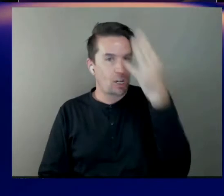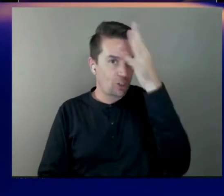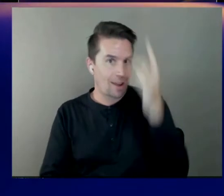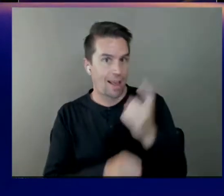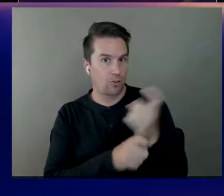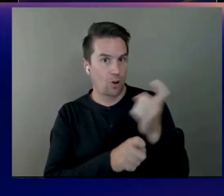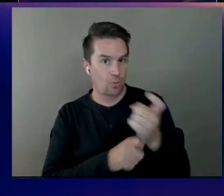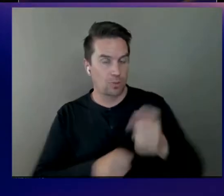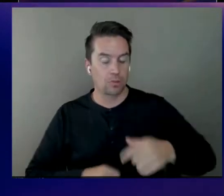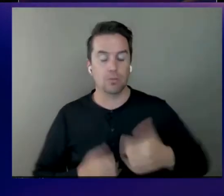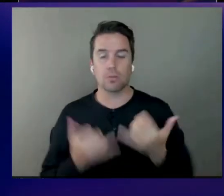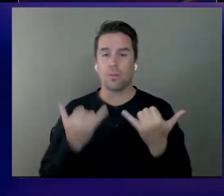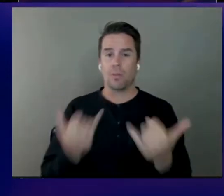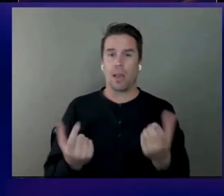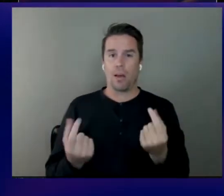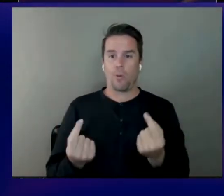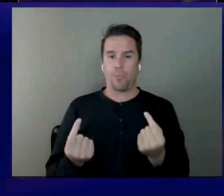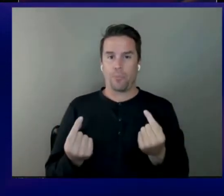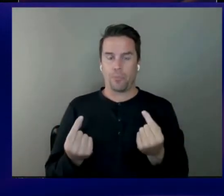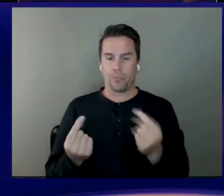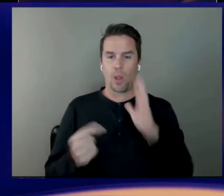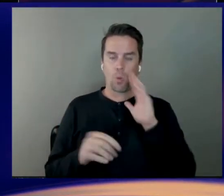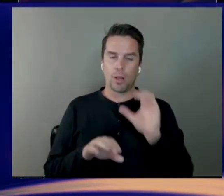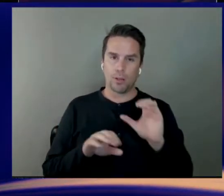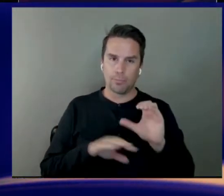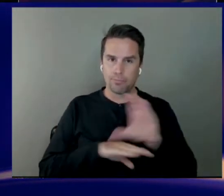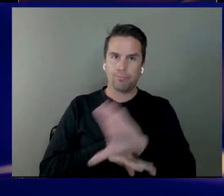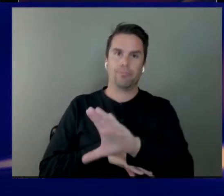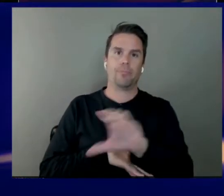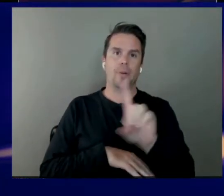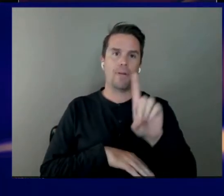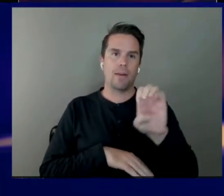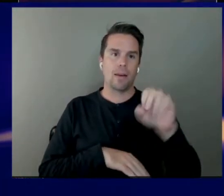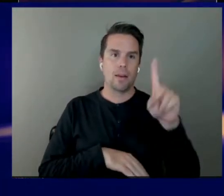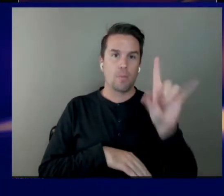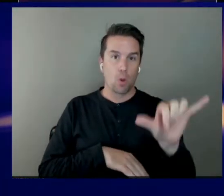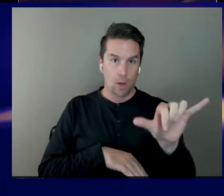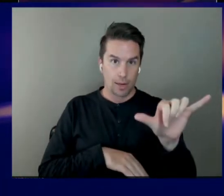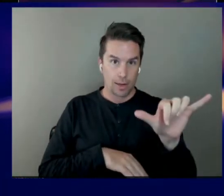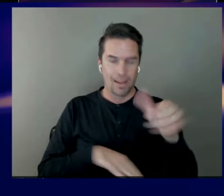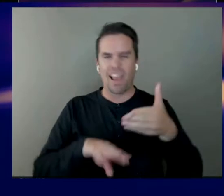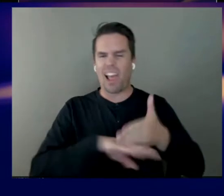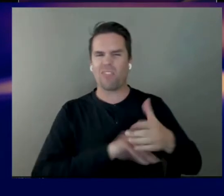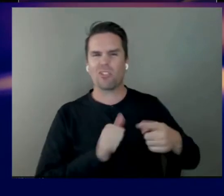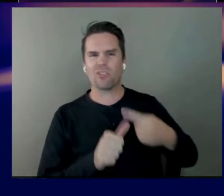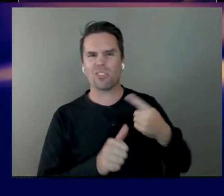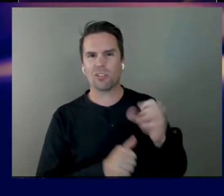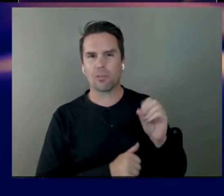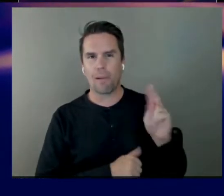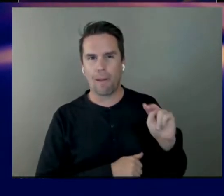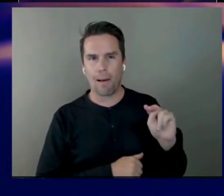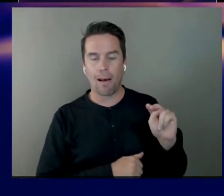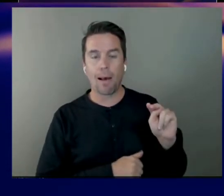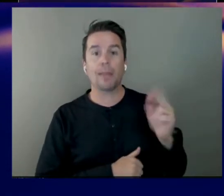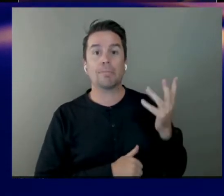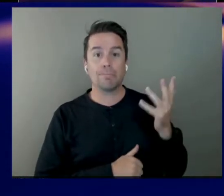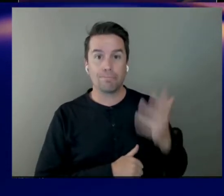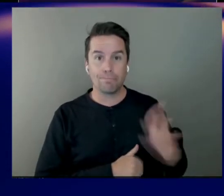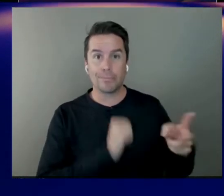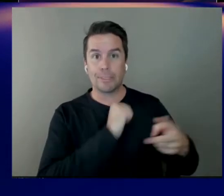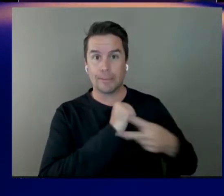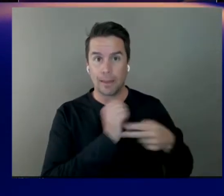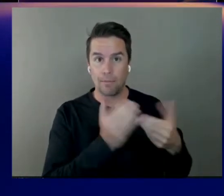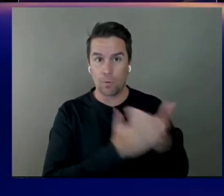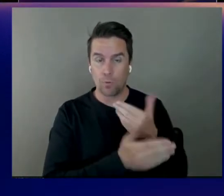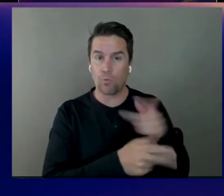to do is I'm going to deploy it after I turn it on. So I'm going to turn it on. I'm going to save the new version here